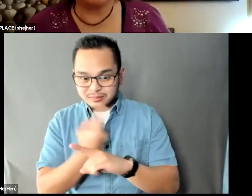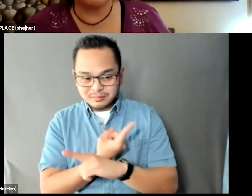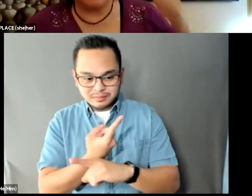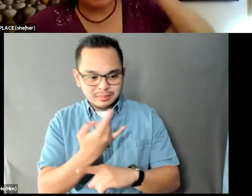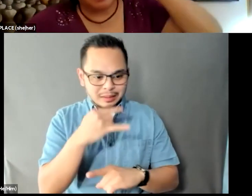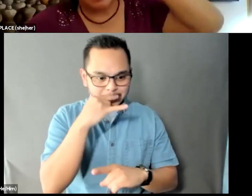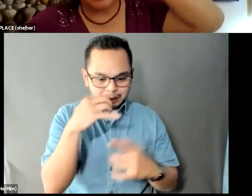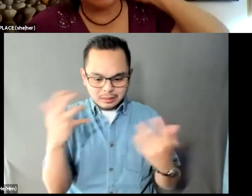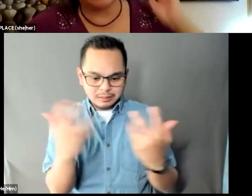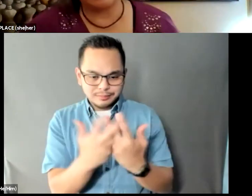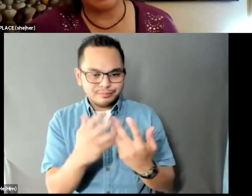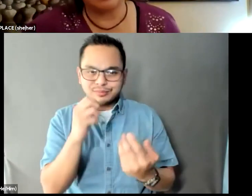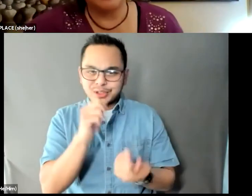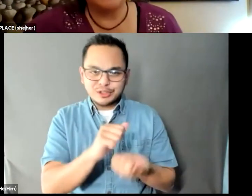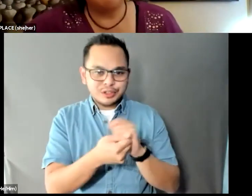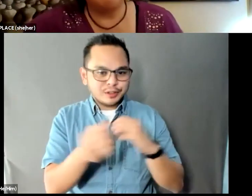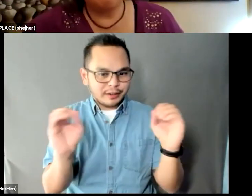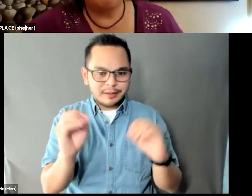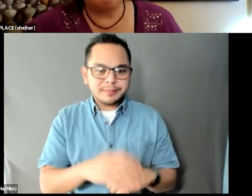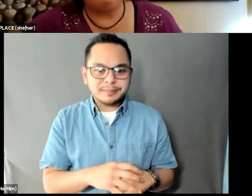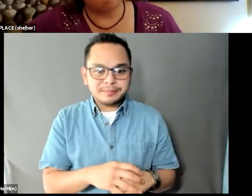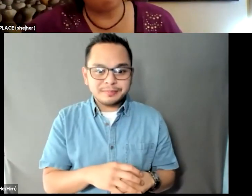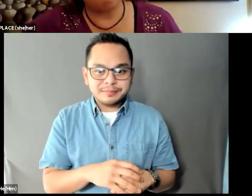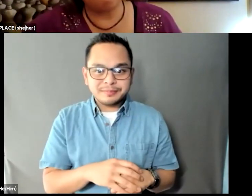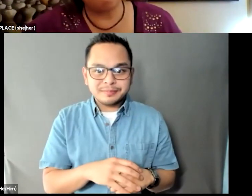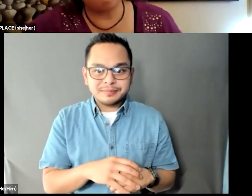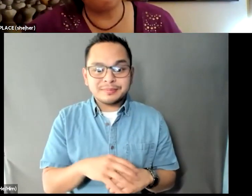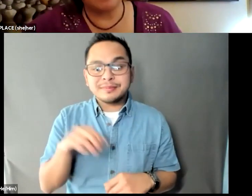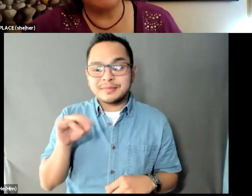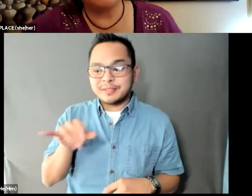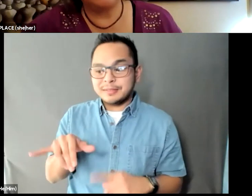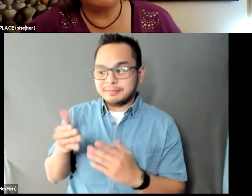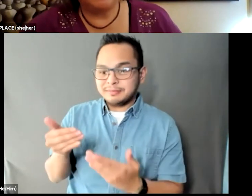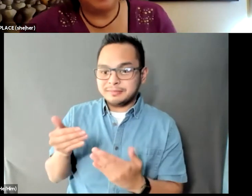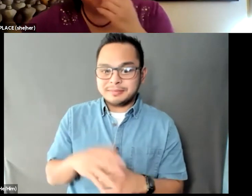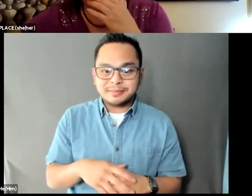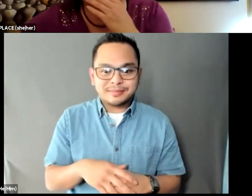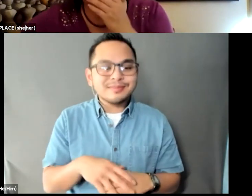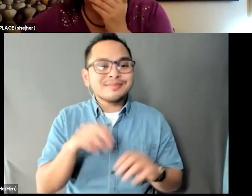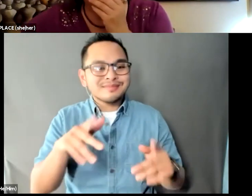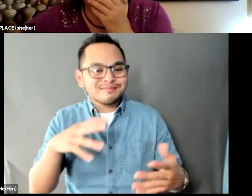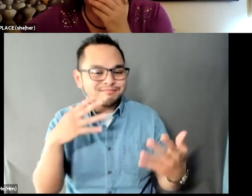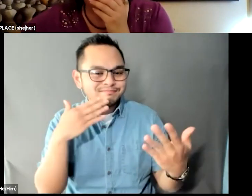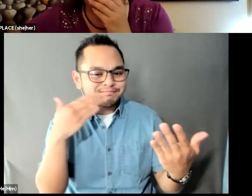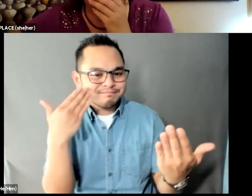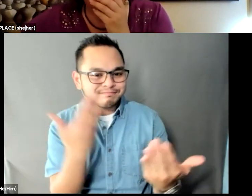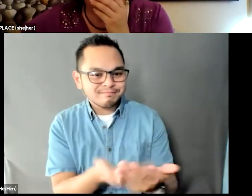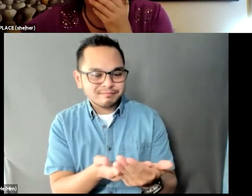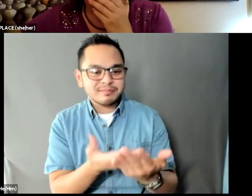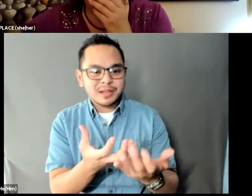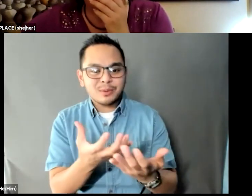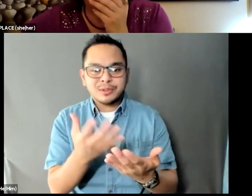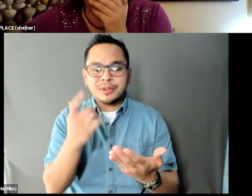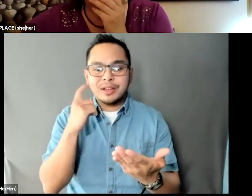do anything. It's not going to change anything. Yes, Ivy. I just want to acknowledge and